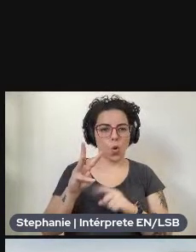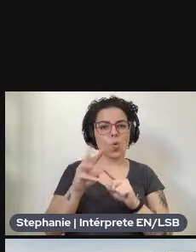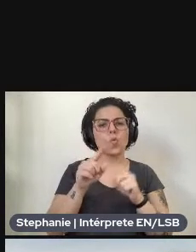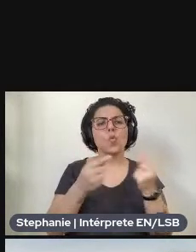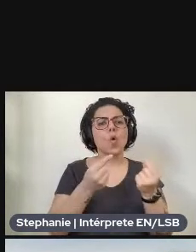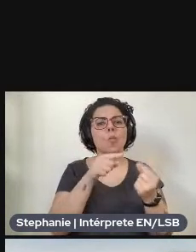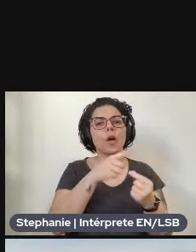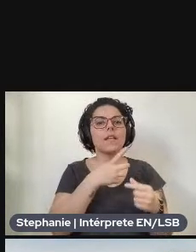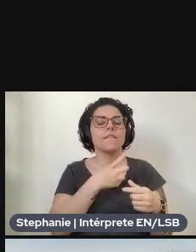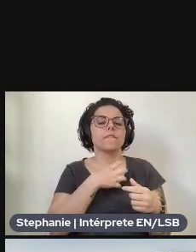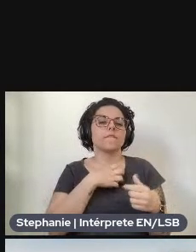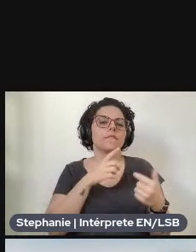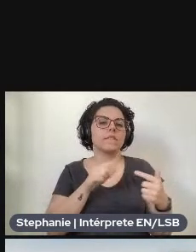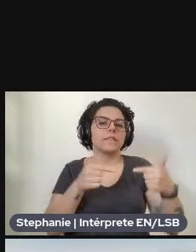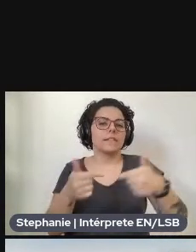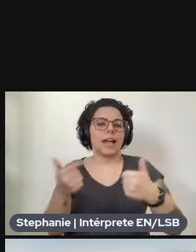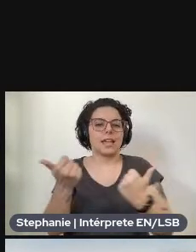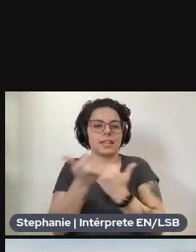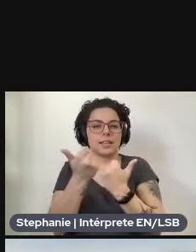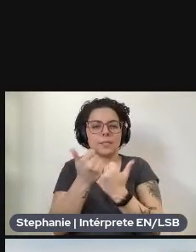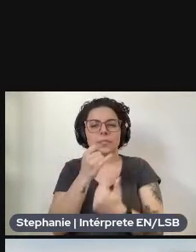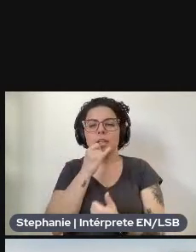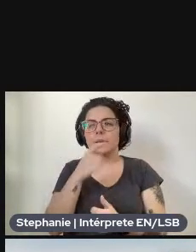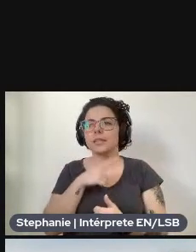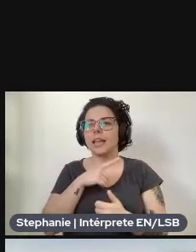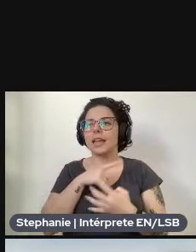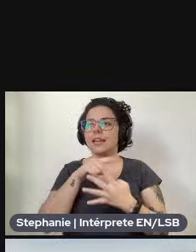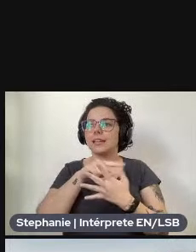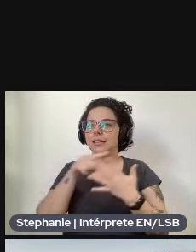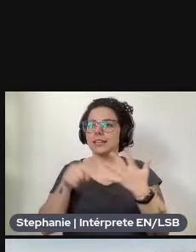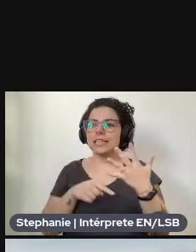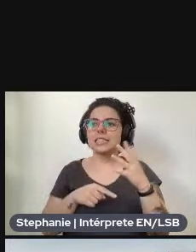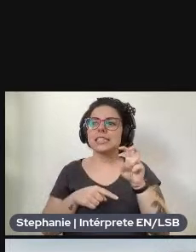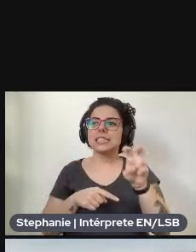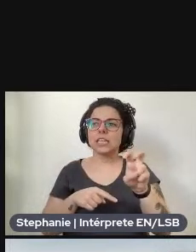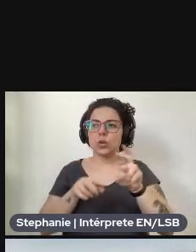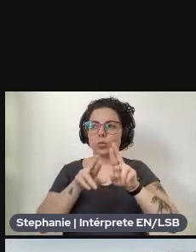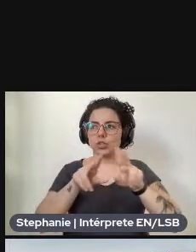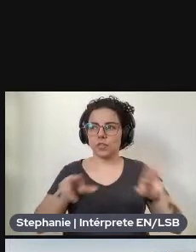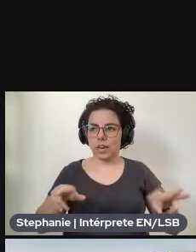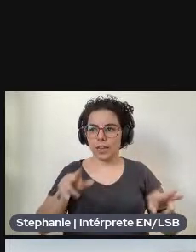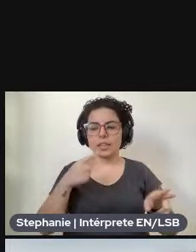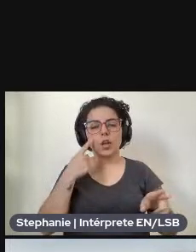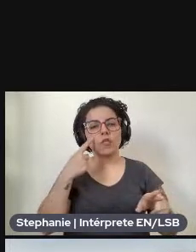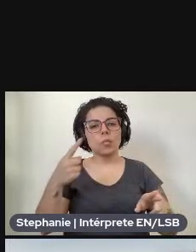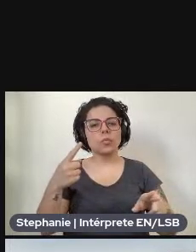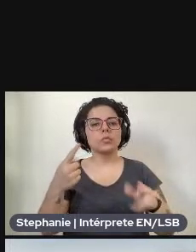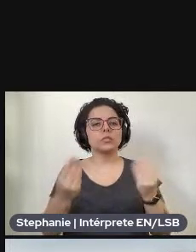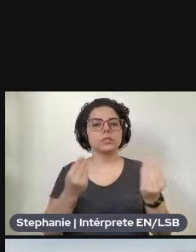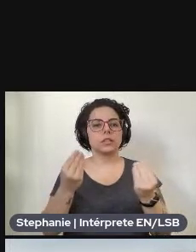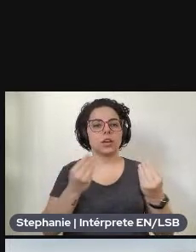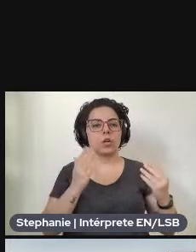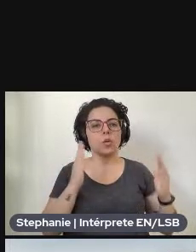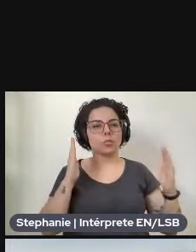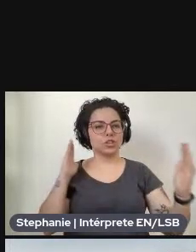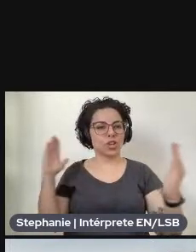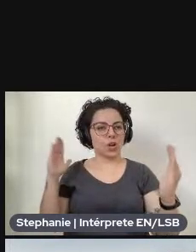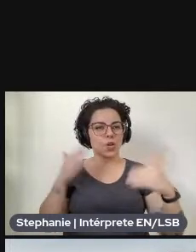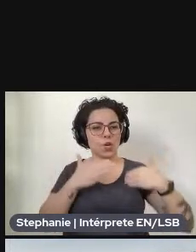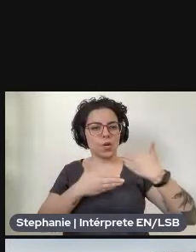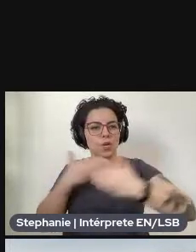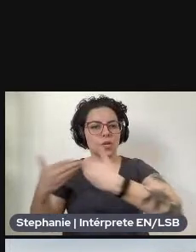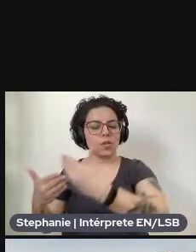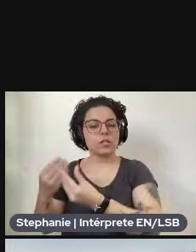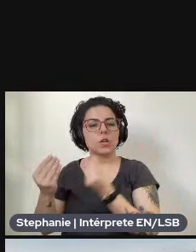show that there are like 5 different stages. I will try to diachronically situate the different stages of the process